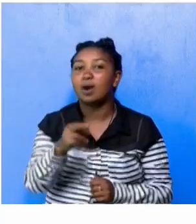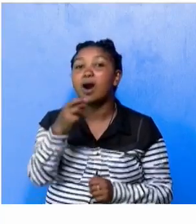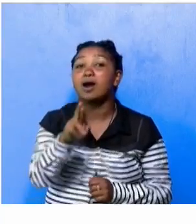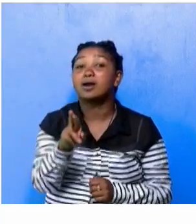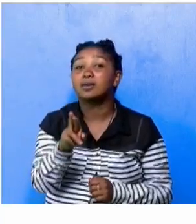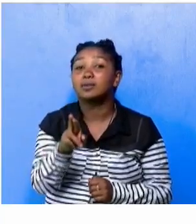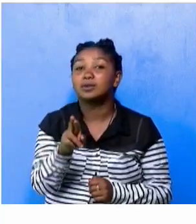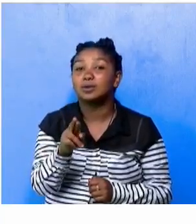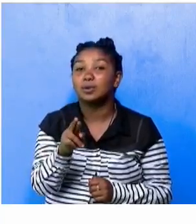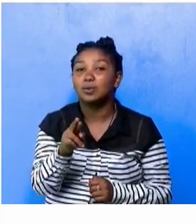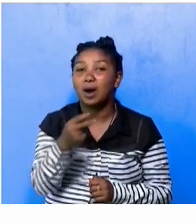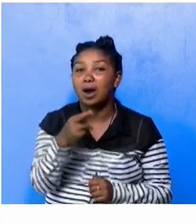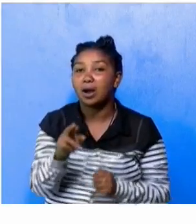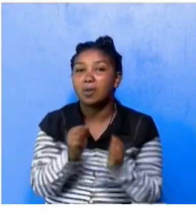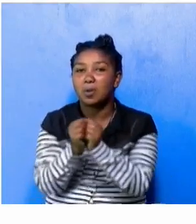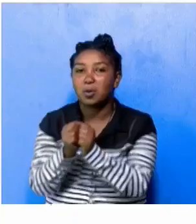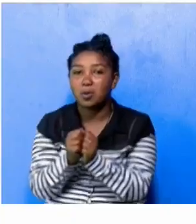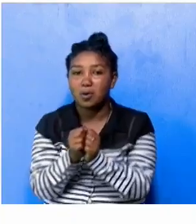are?